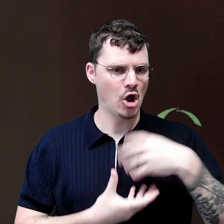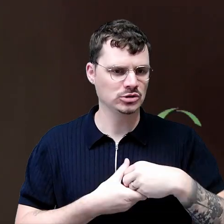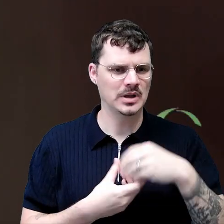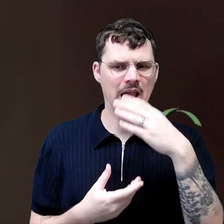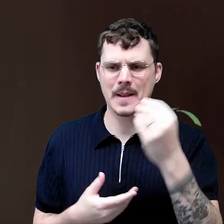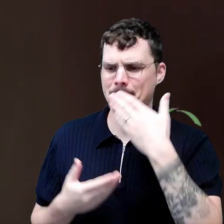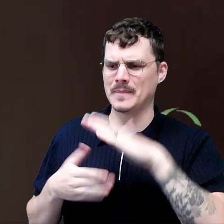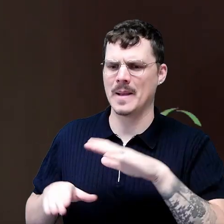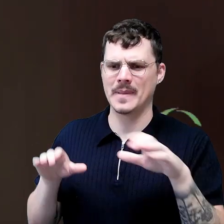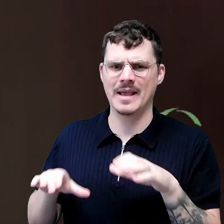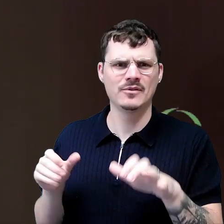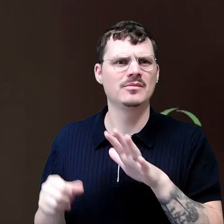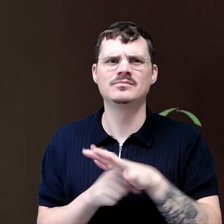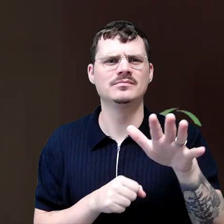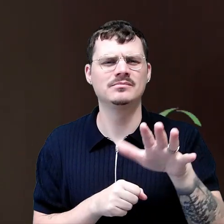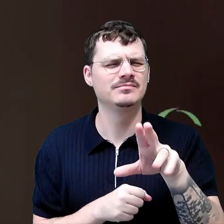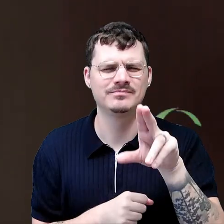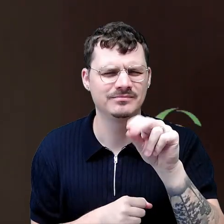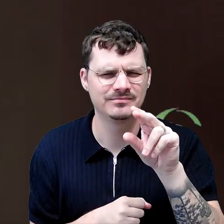bad behaviors.